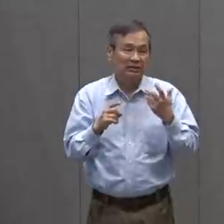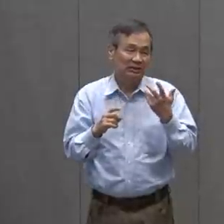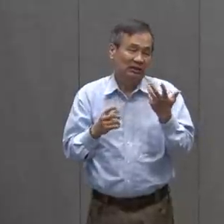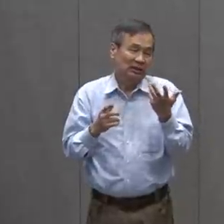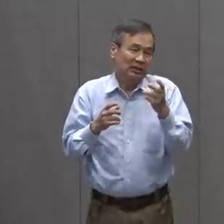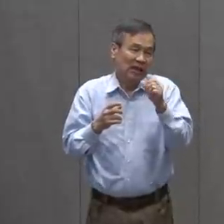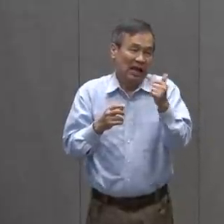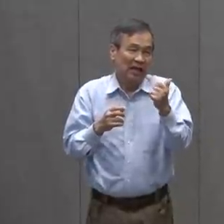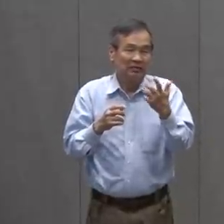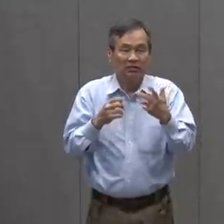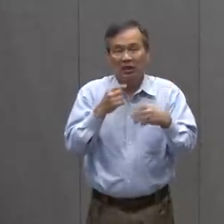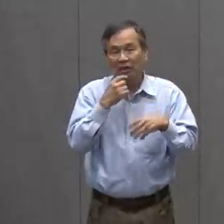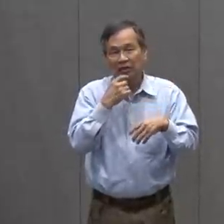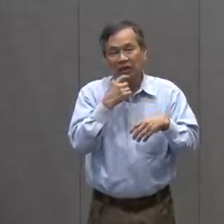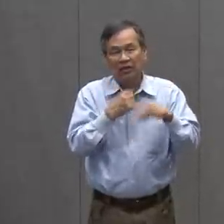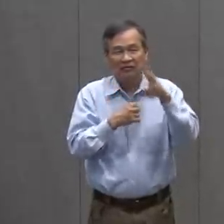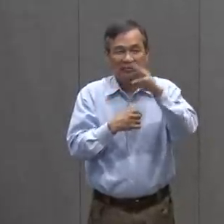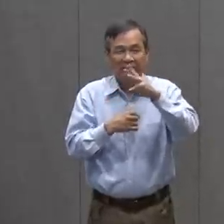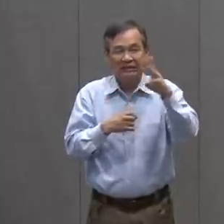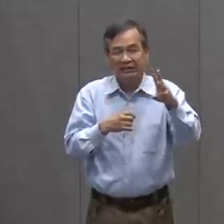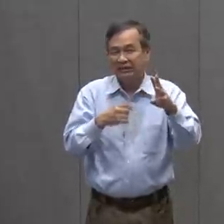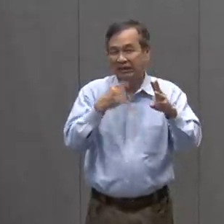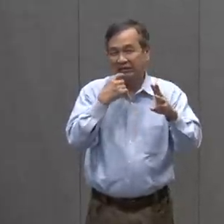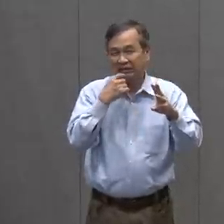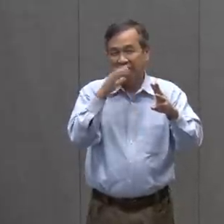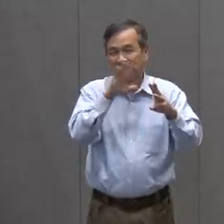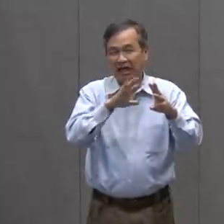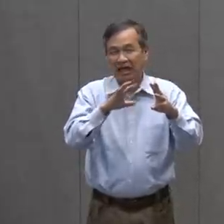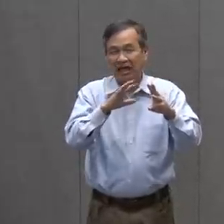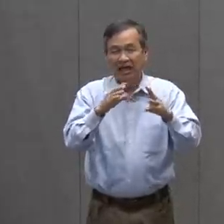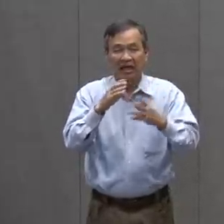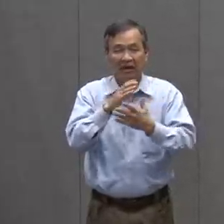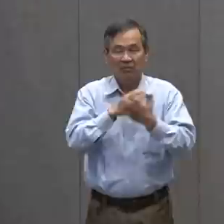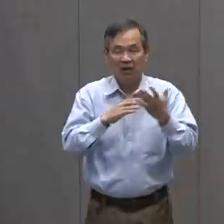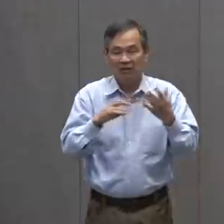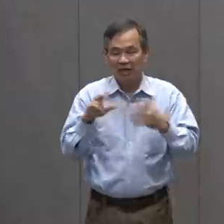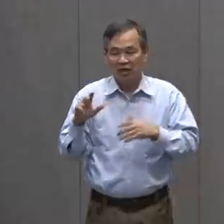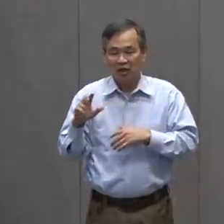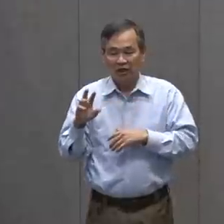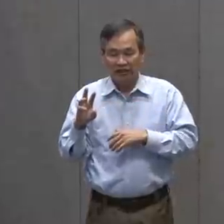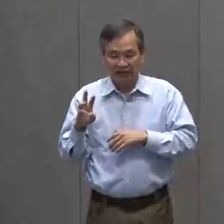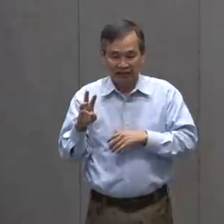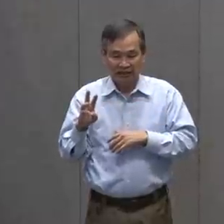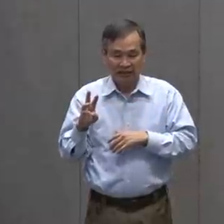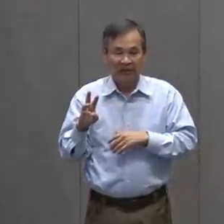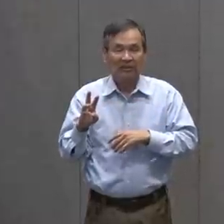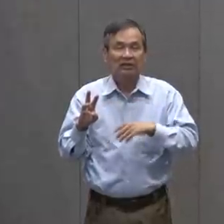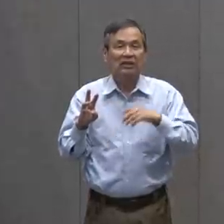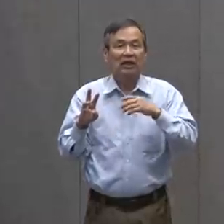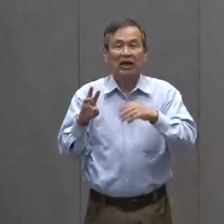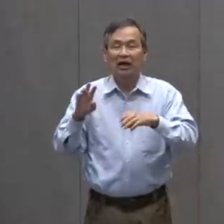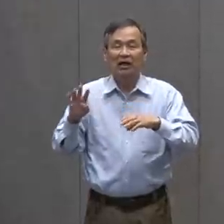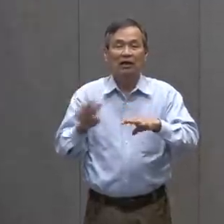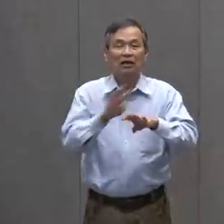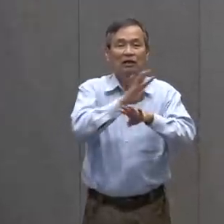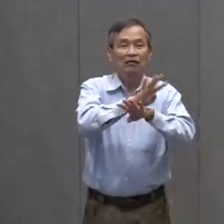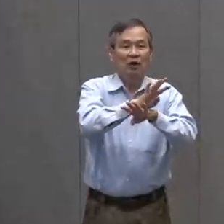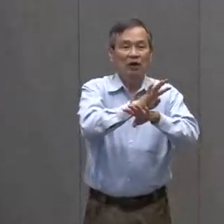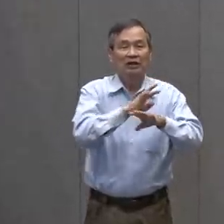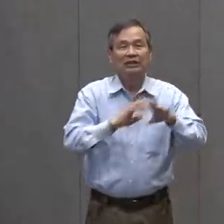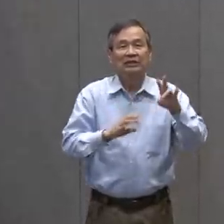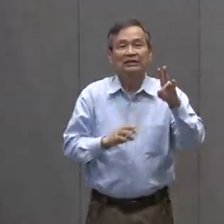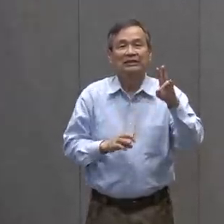of a 10. So I have 66. I'm going to use part of that 36. I'm actually going to use just 4 of that 36 to make me